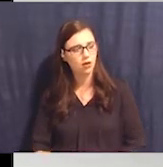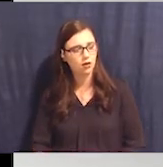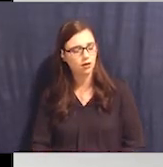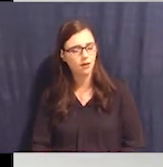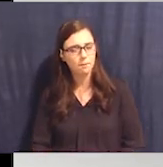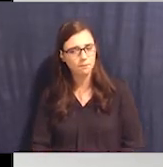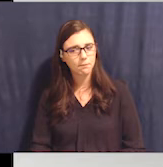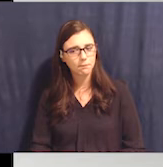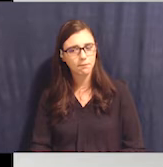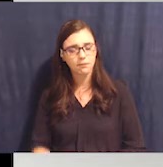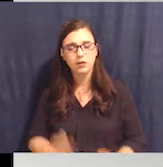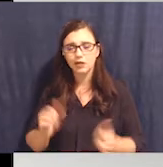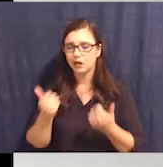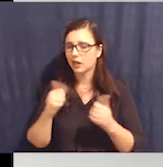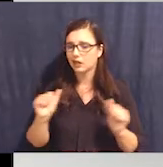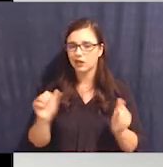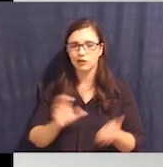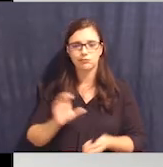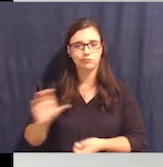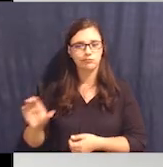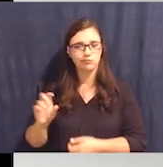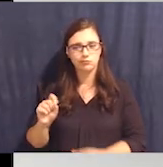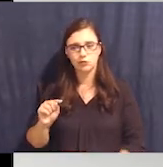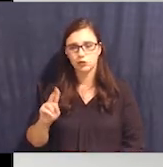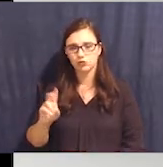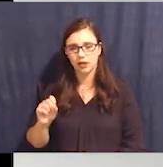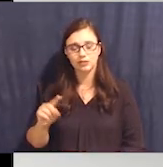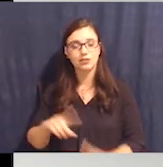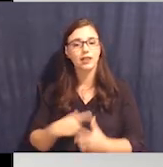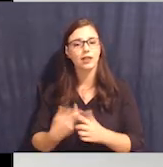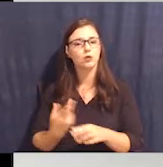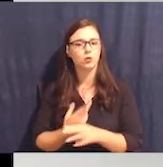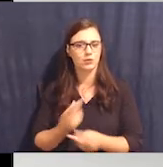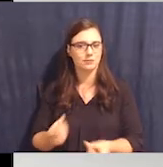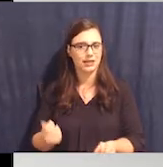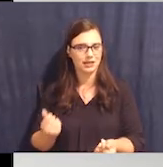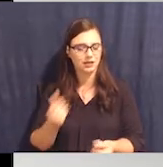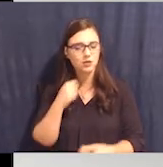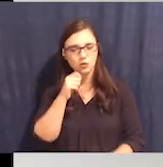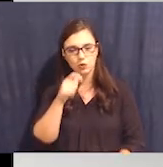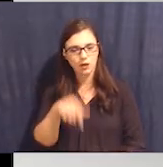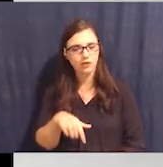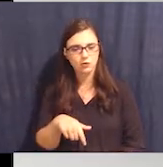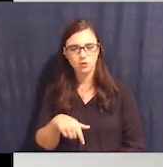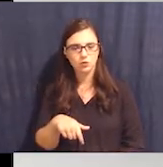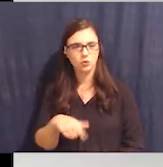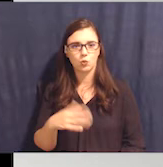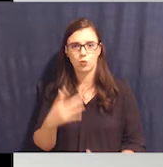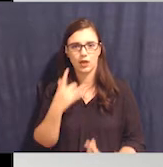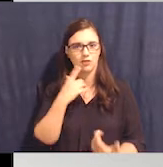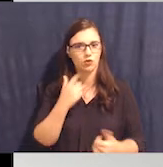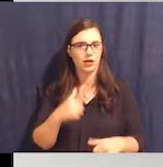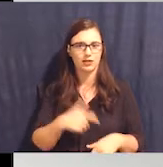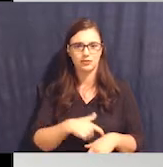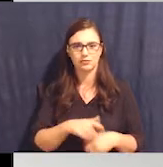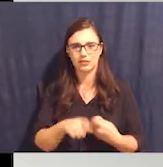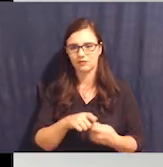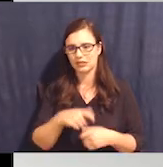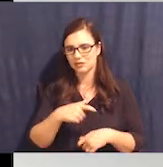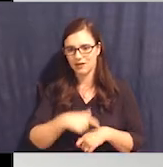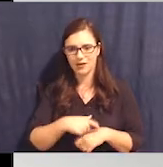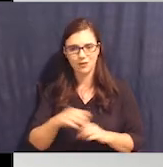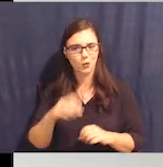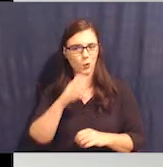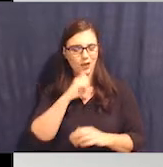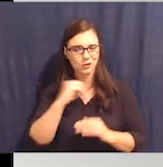can. Yeah. Yeah, you can put anything in a special needs trust and then use it immediately. You do not have to wait for any